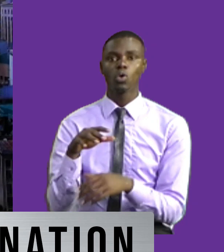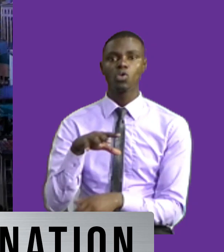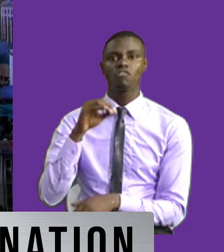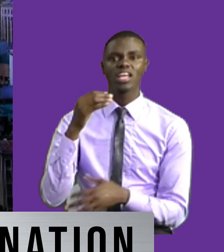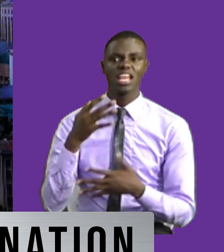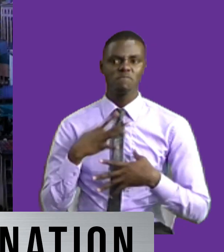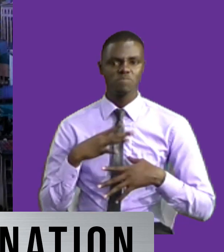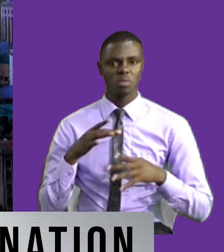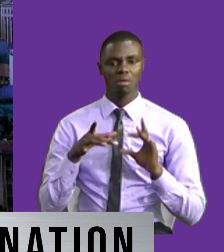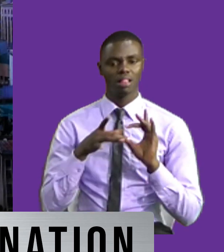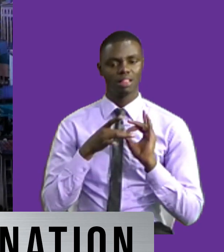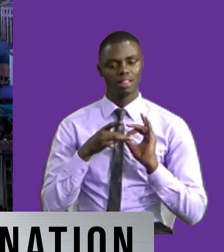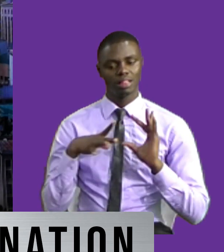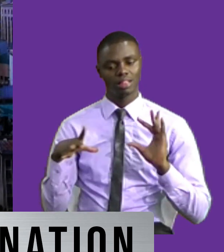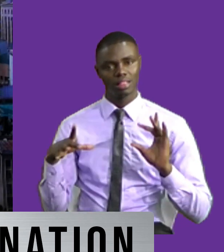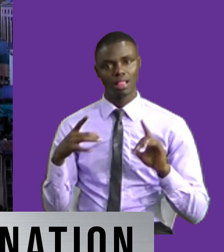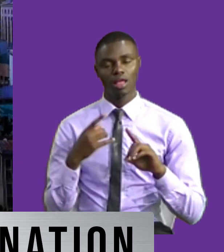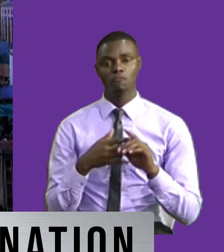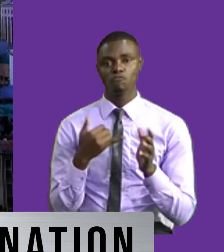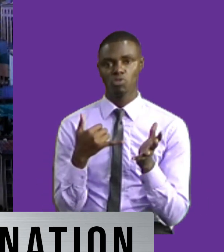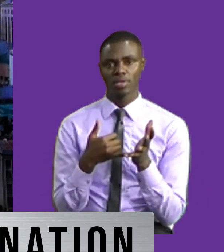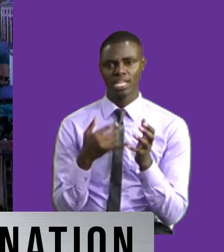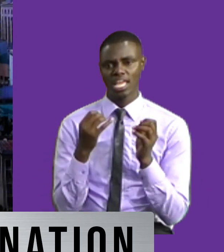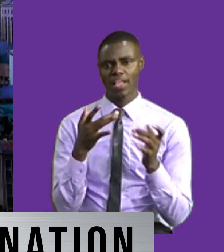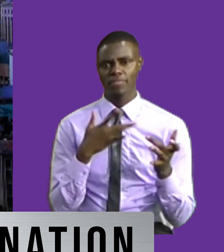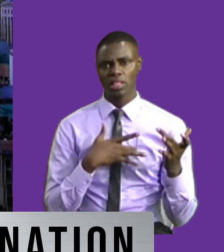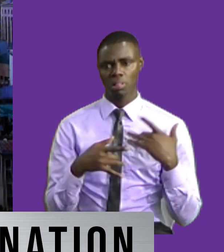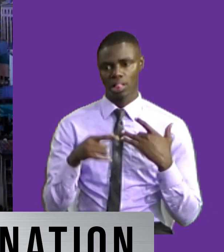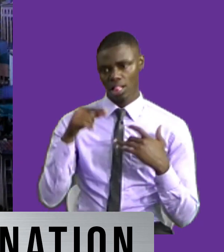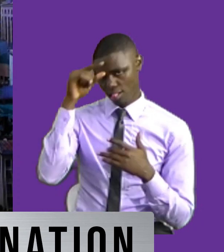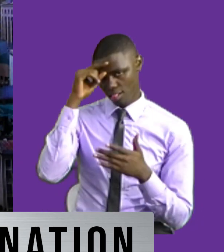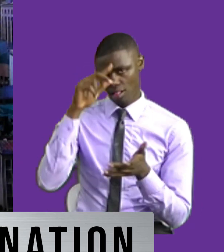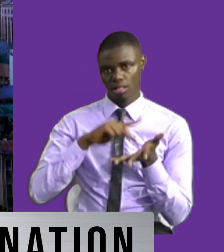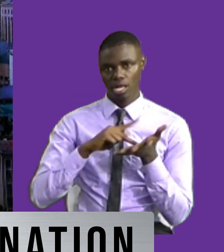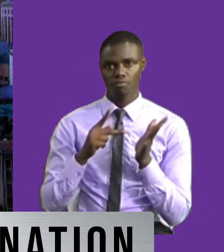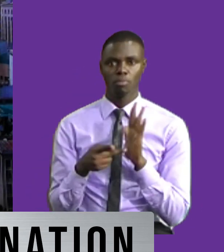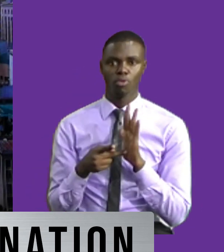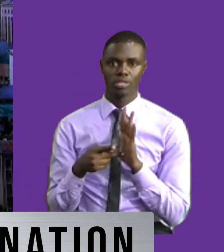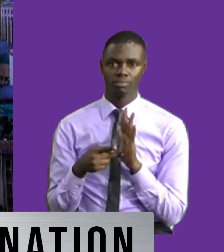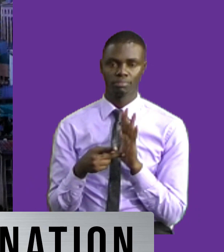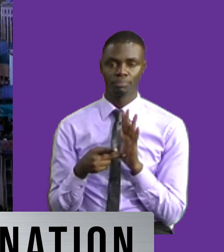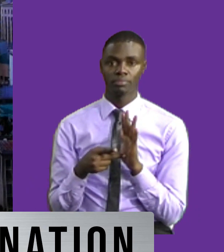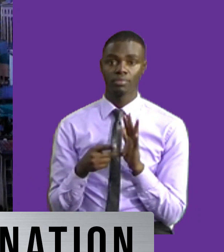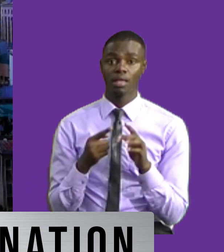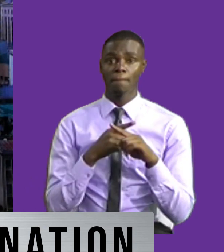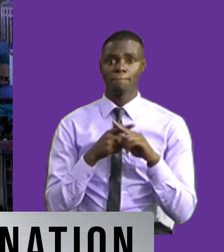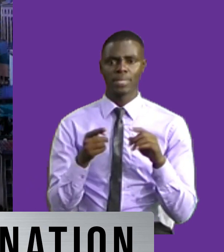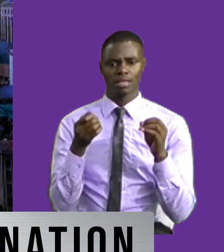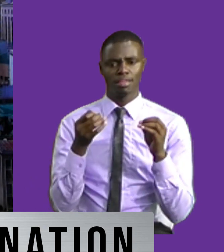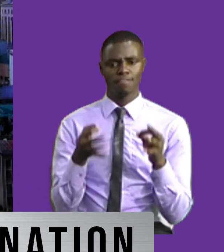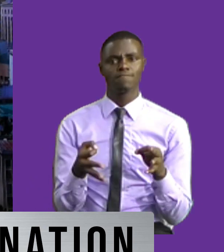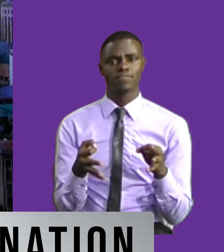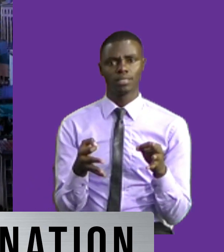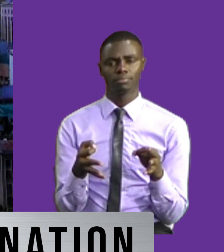people detached from it if they consider it as a government project. Right. But if you